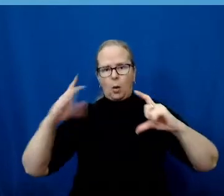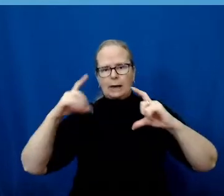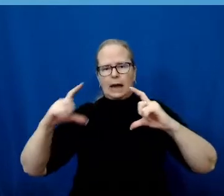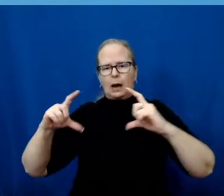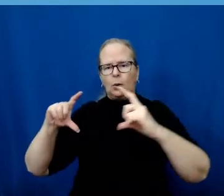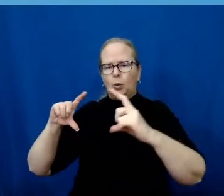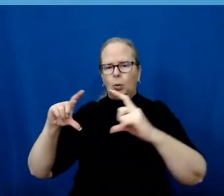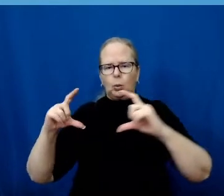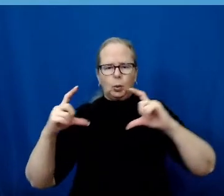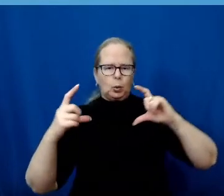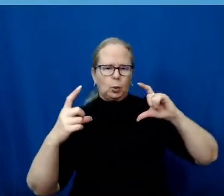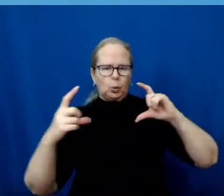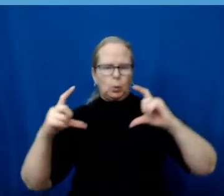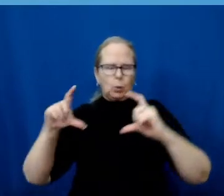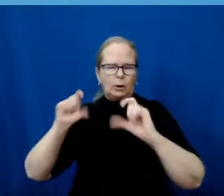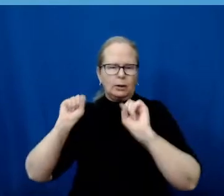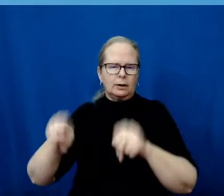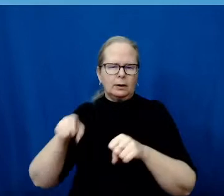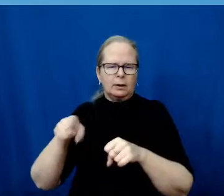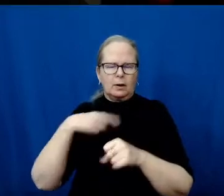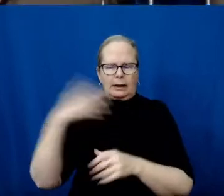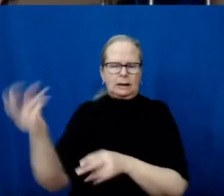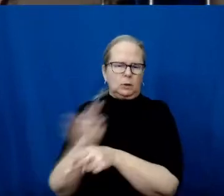kitchen fans. Oh, see, we're going down that path.